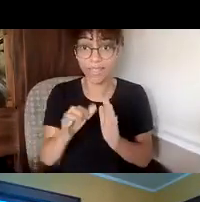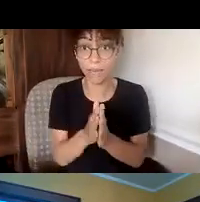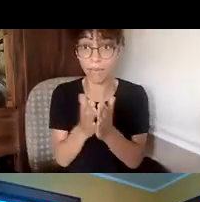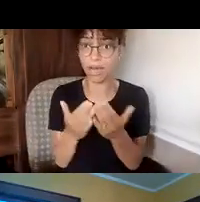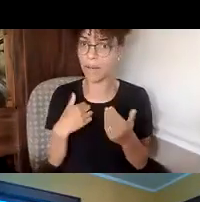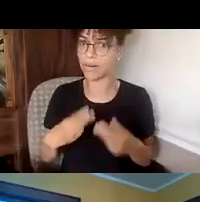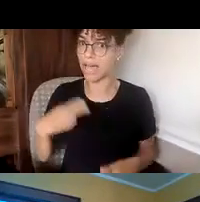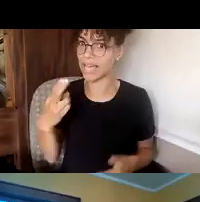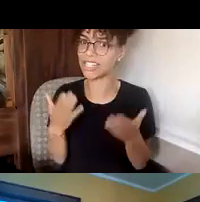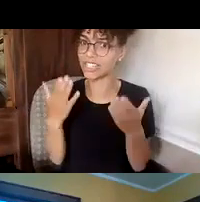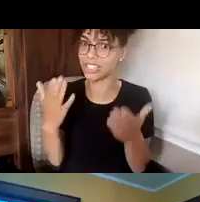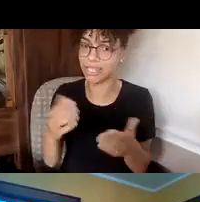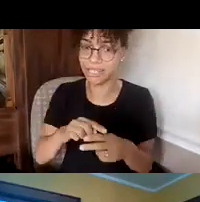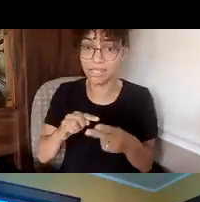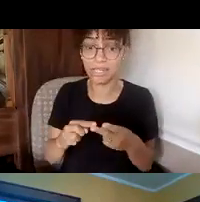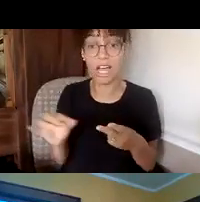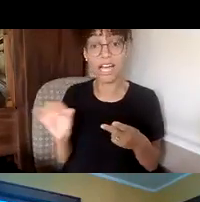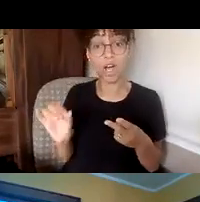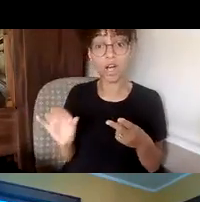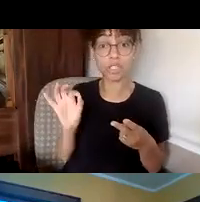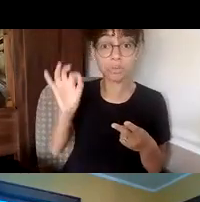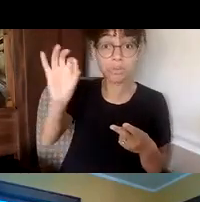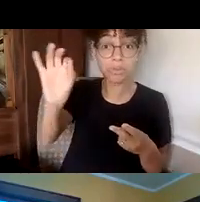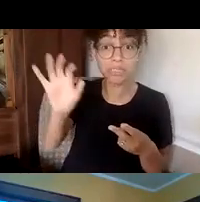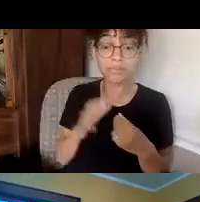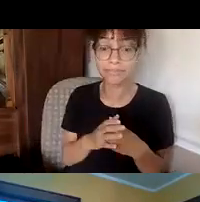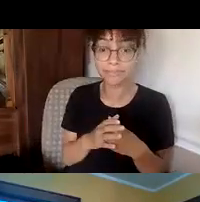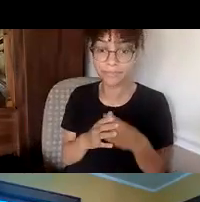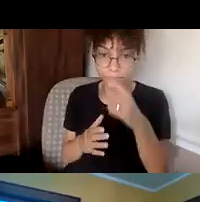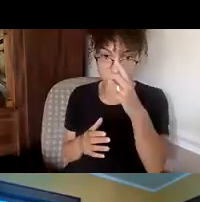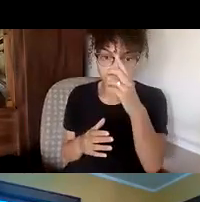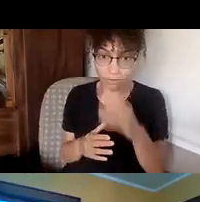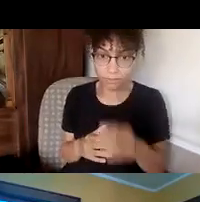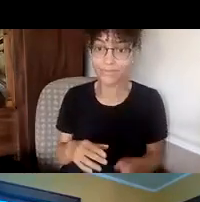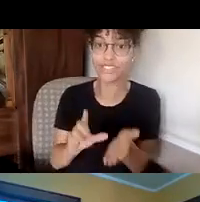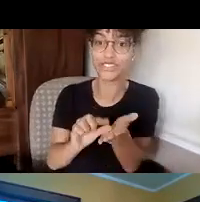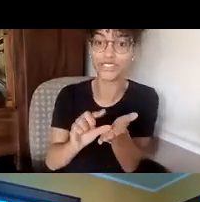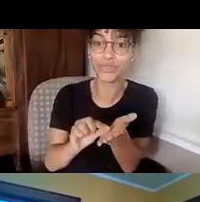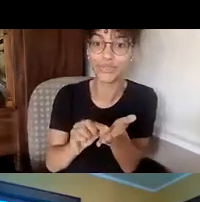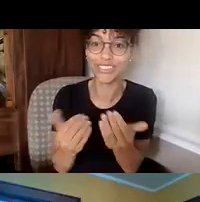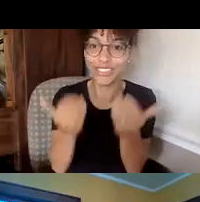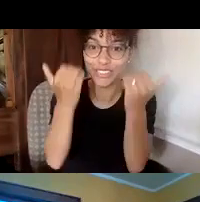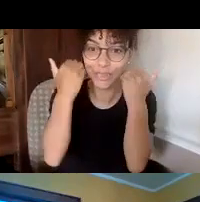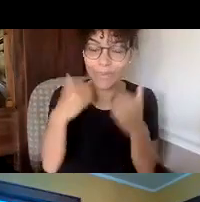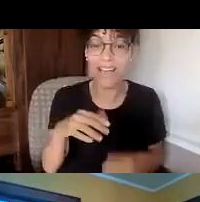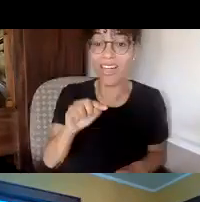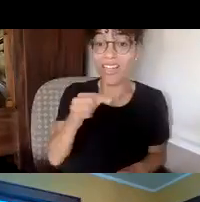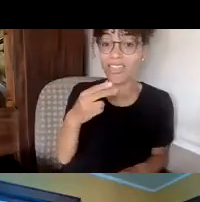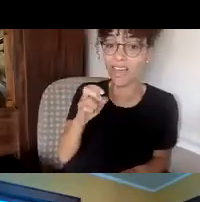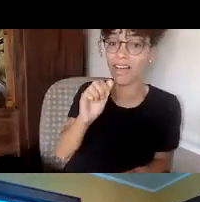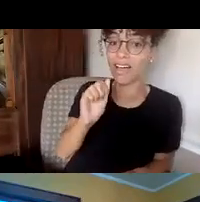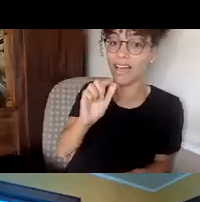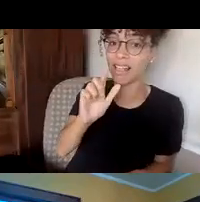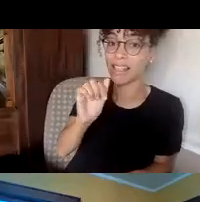it. I might also suggest, in terms of like your news intake, The Atlantic, I have found,